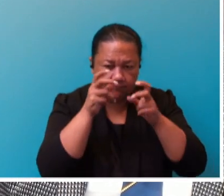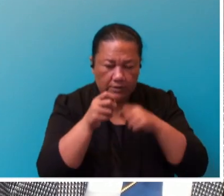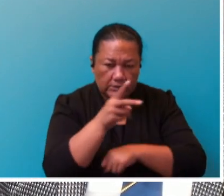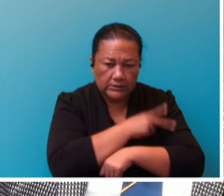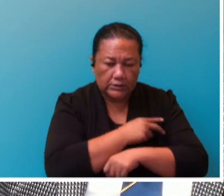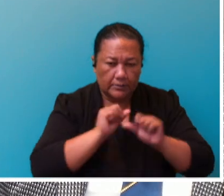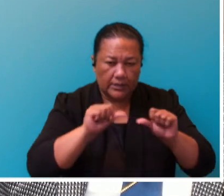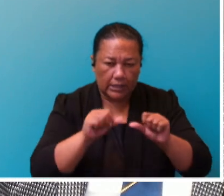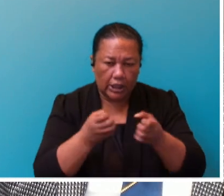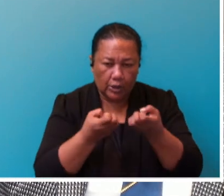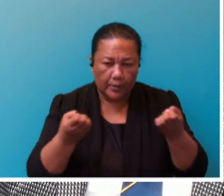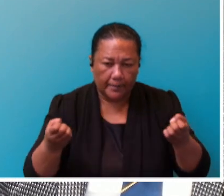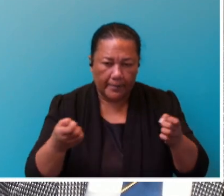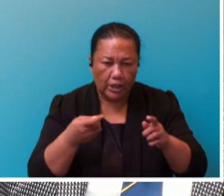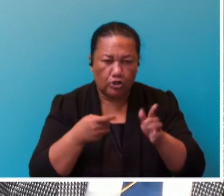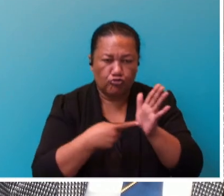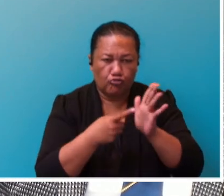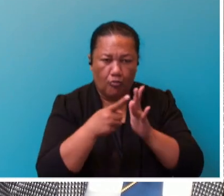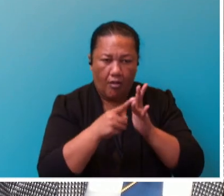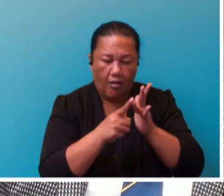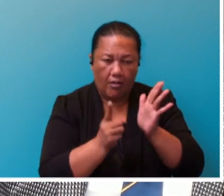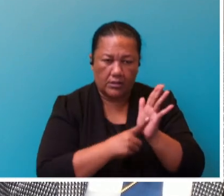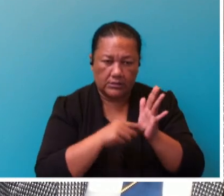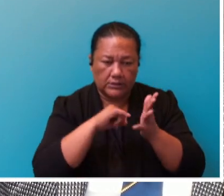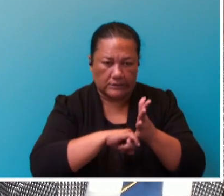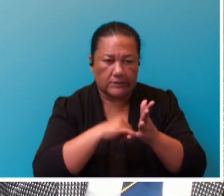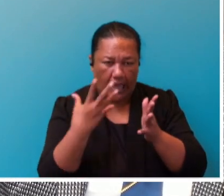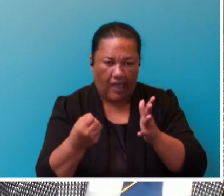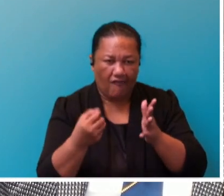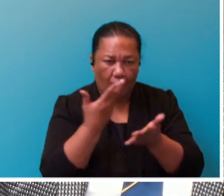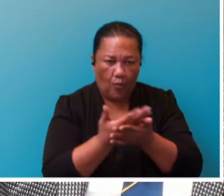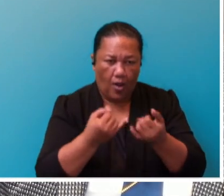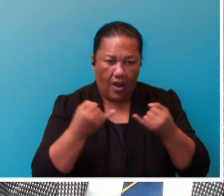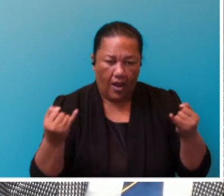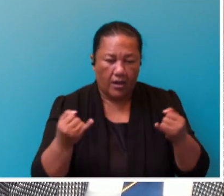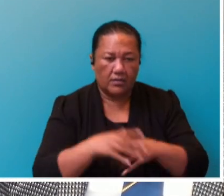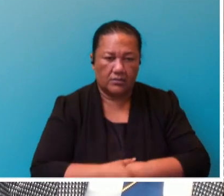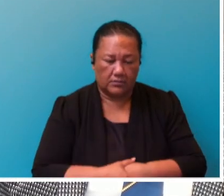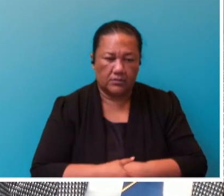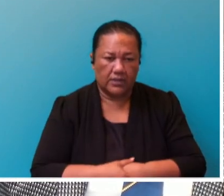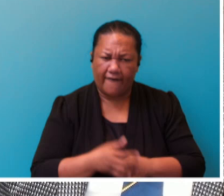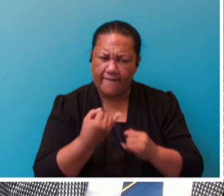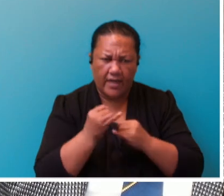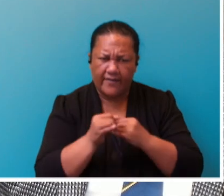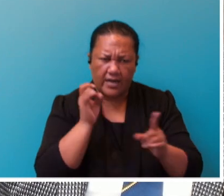encryption tools. And as these tools are very important in